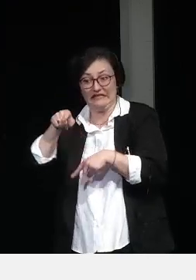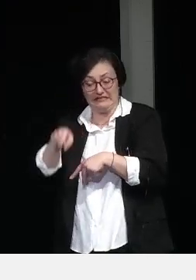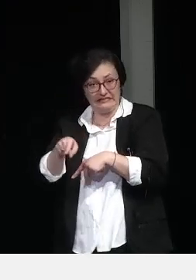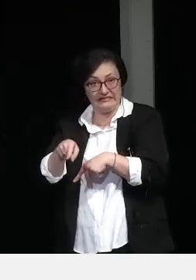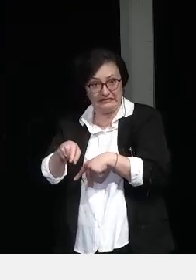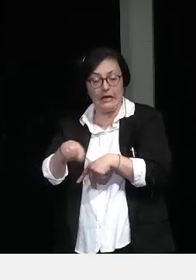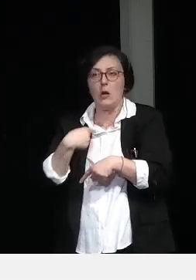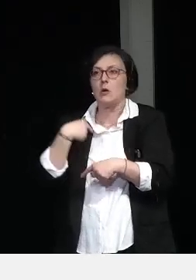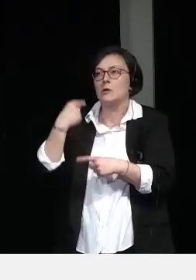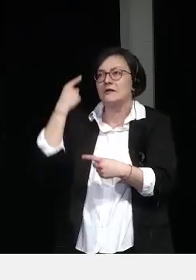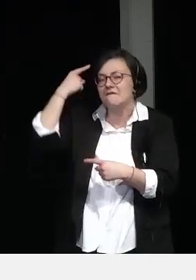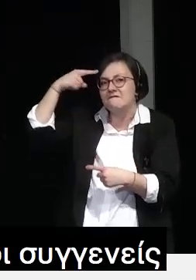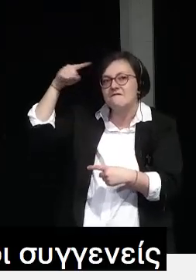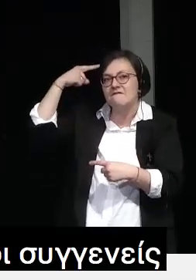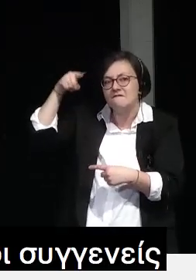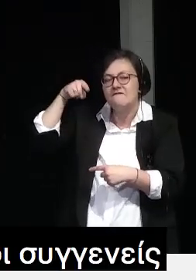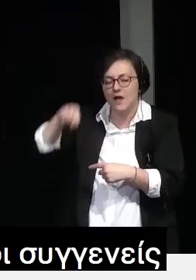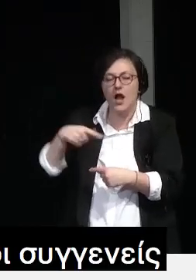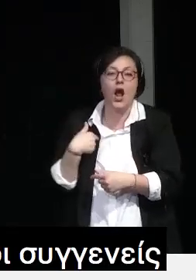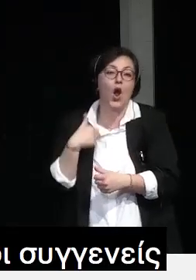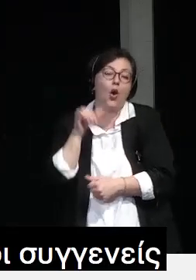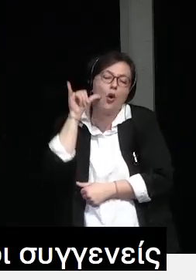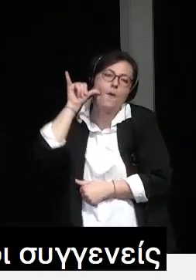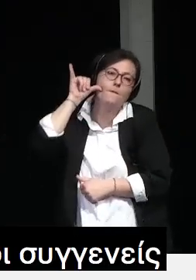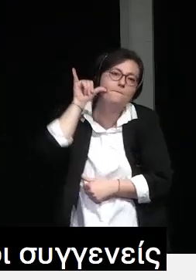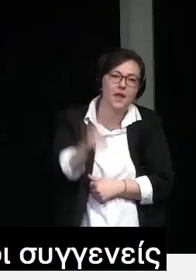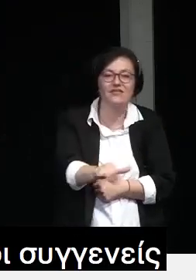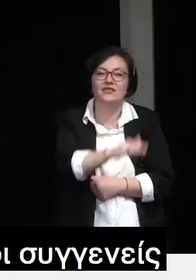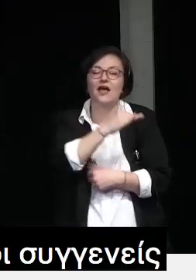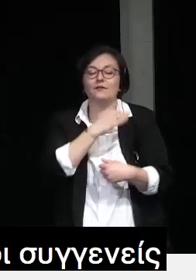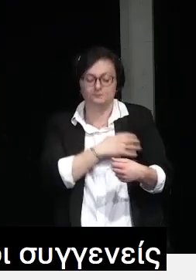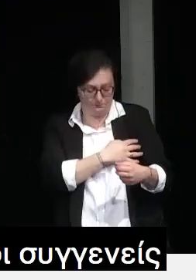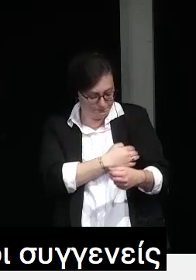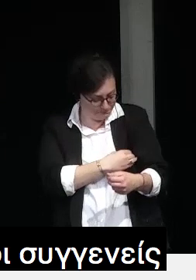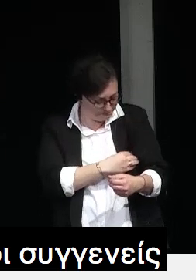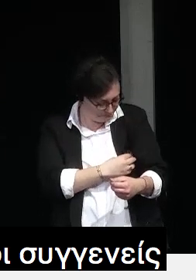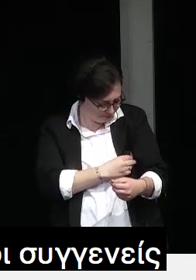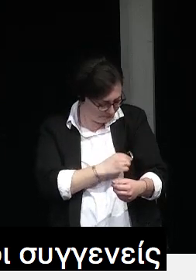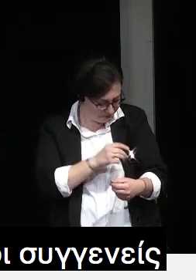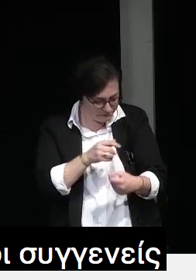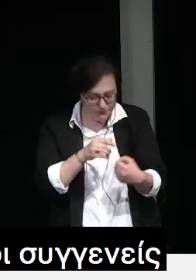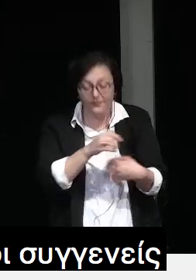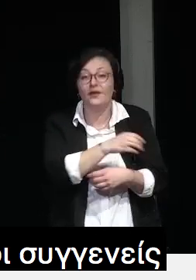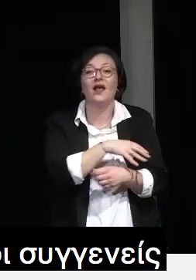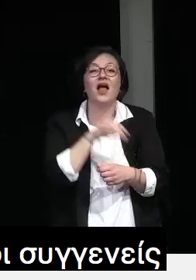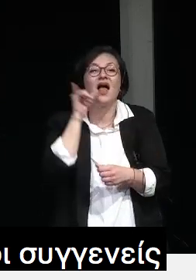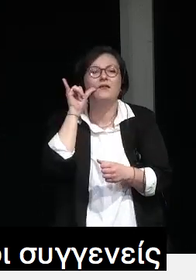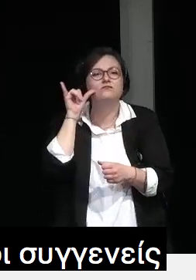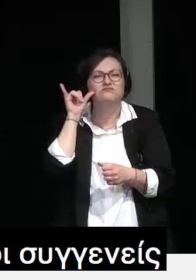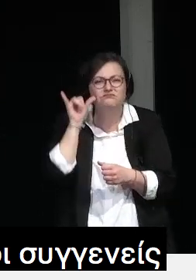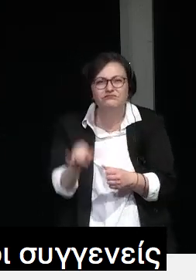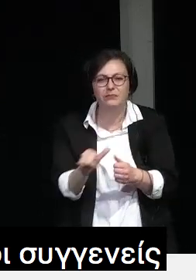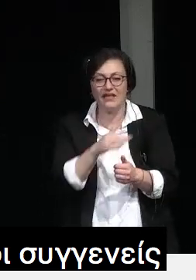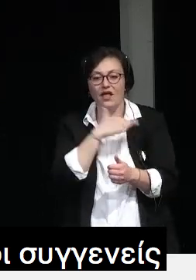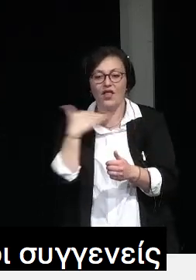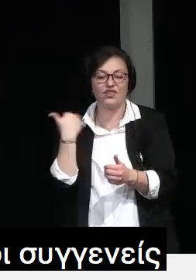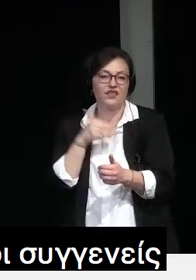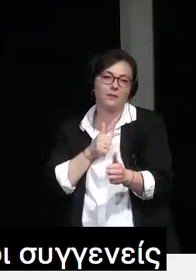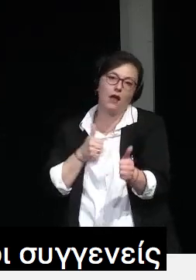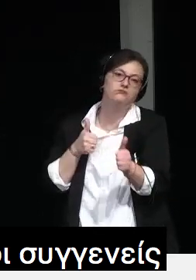not a political stage. But what I'm constantly thinking is that hostages, as well